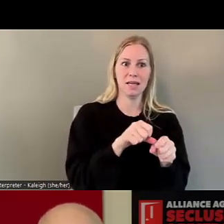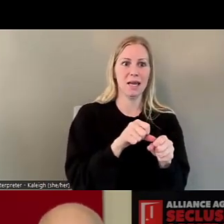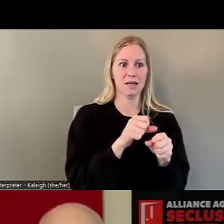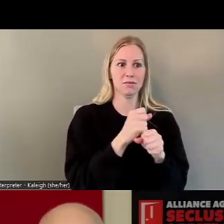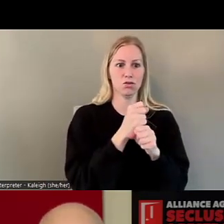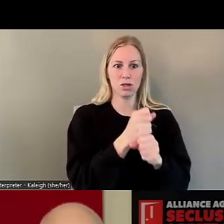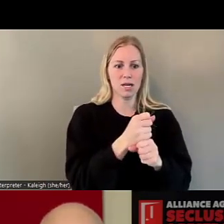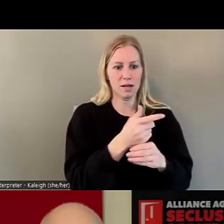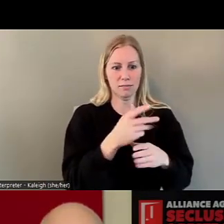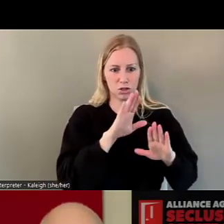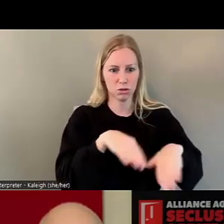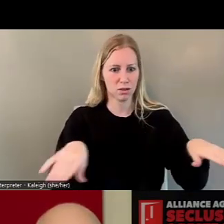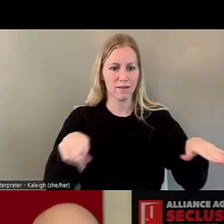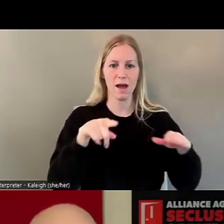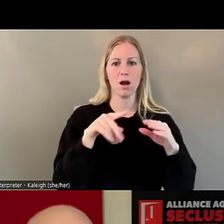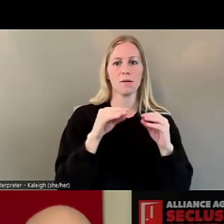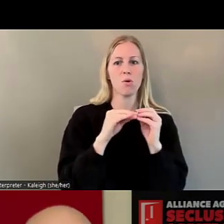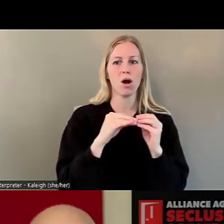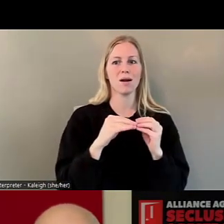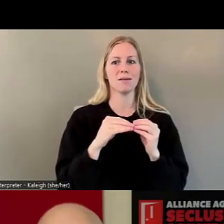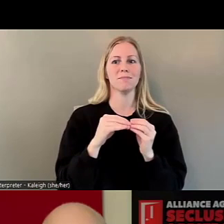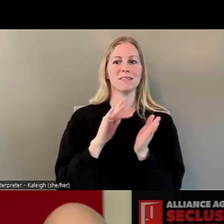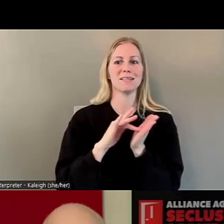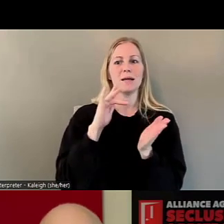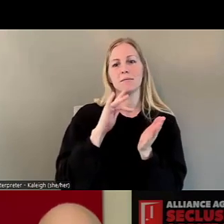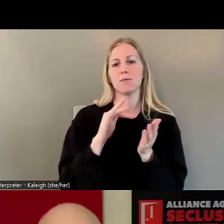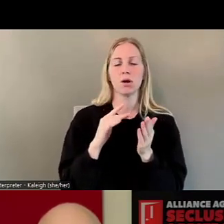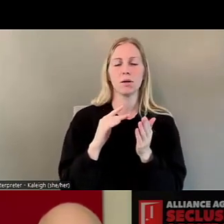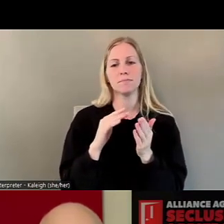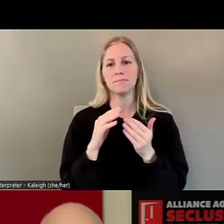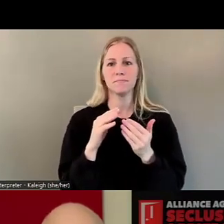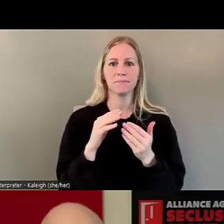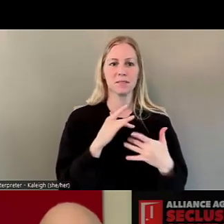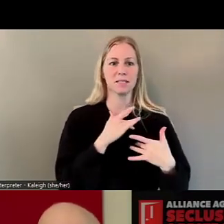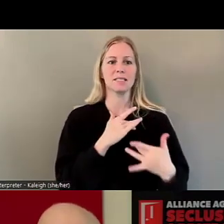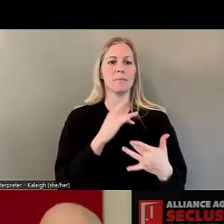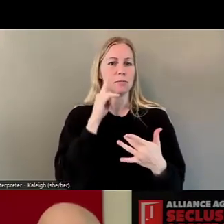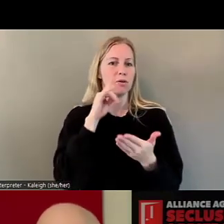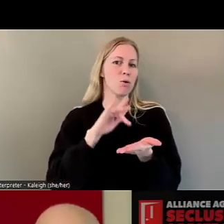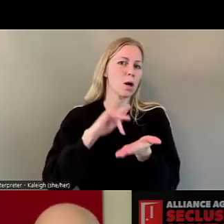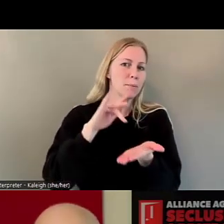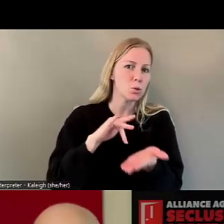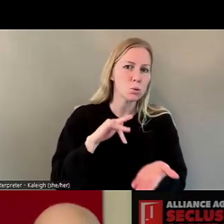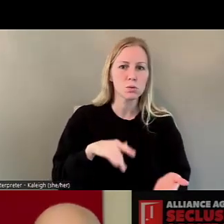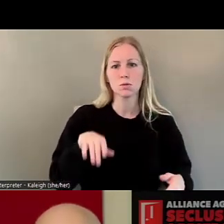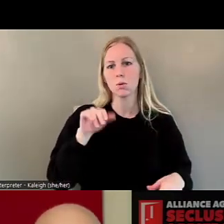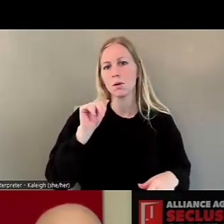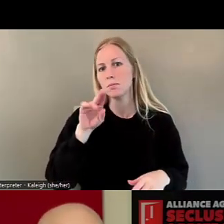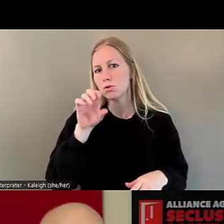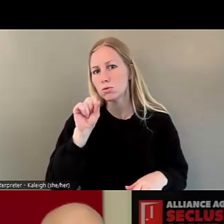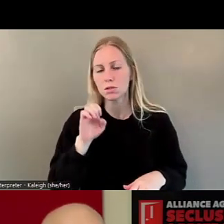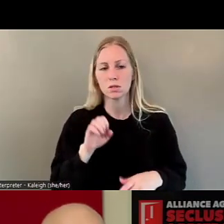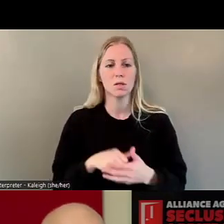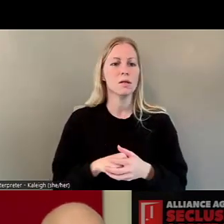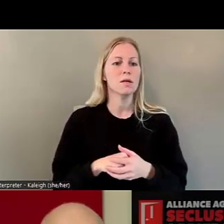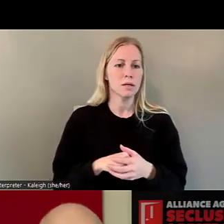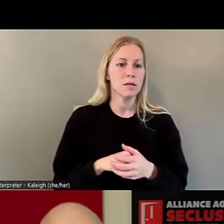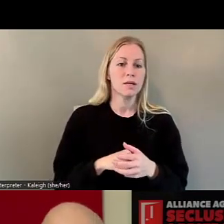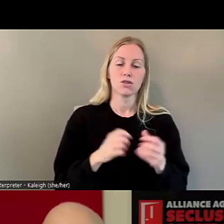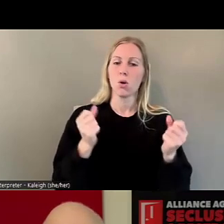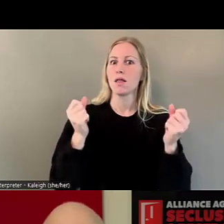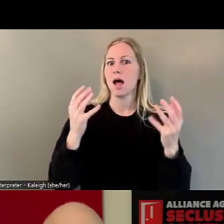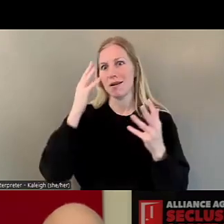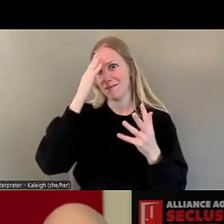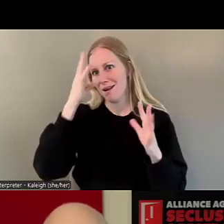behavioral equation. The other thing I want to talk about is knowledge. There's a tremendous amount of knowledge out there today. There